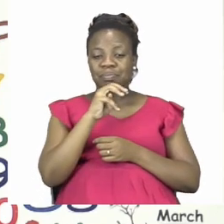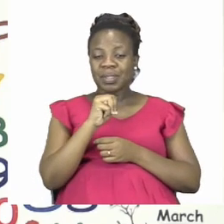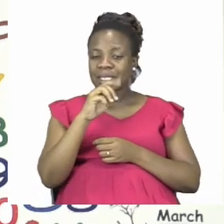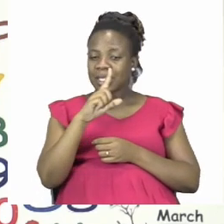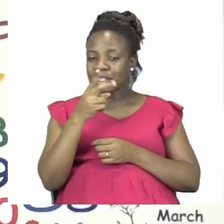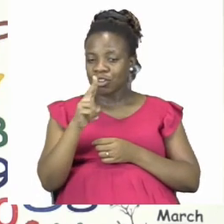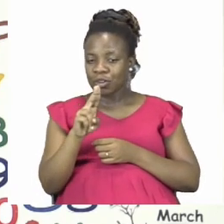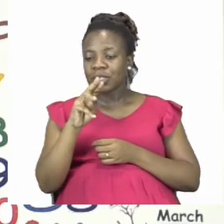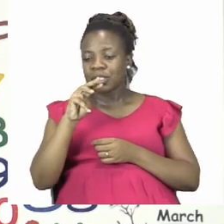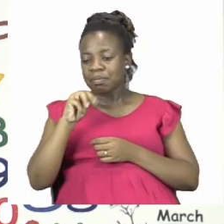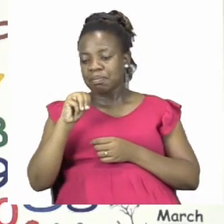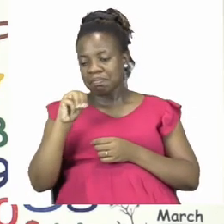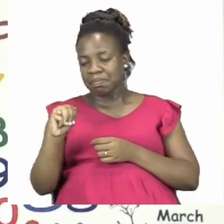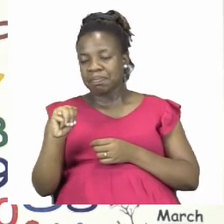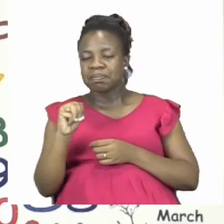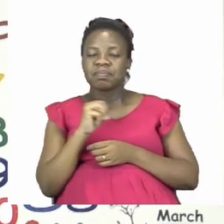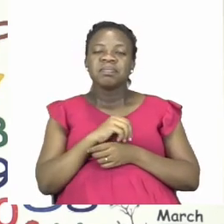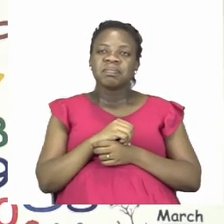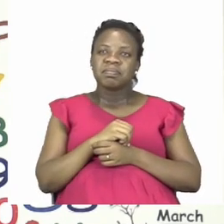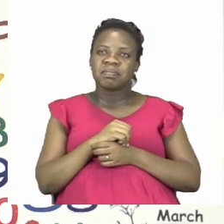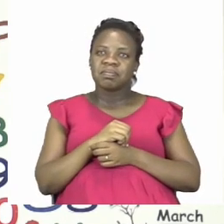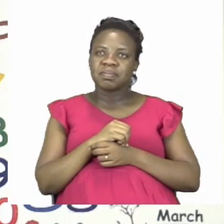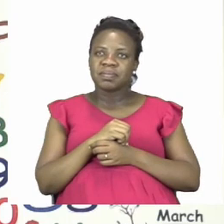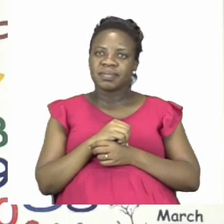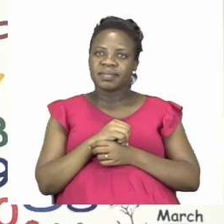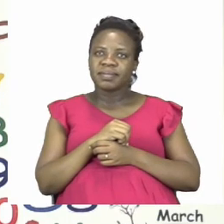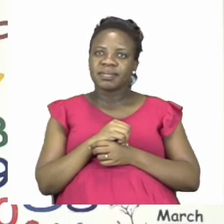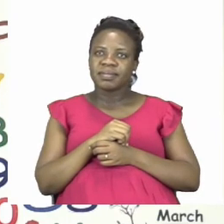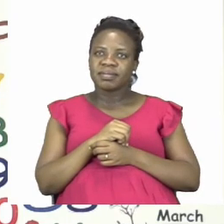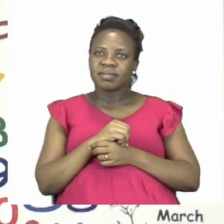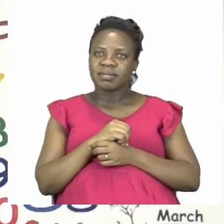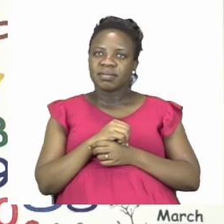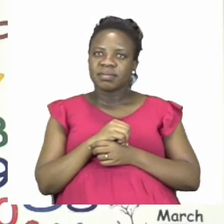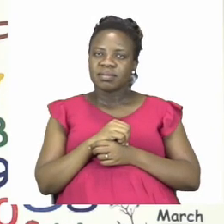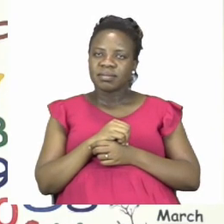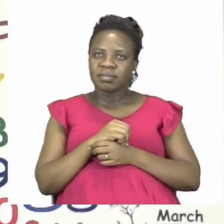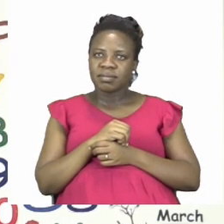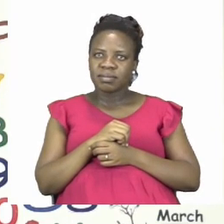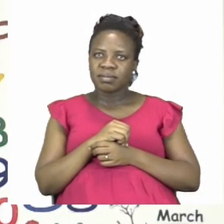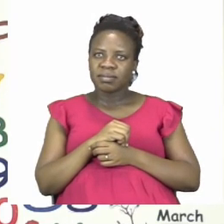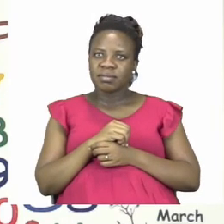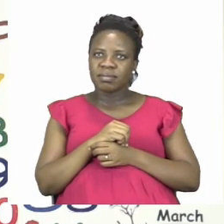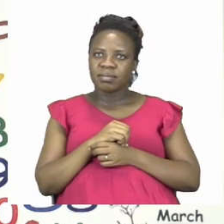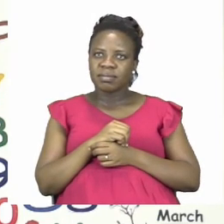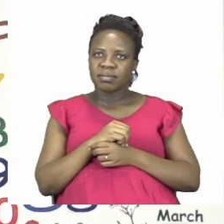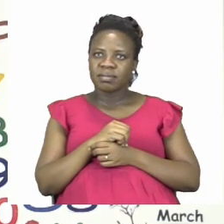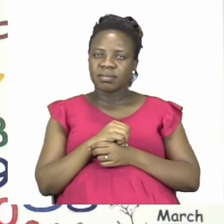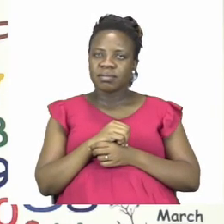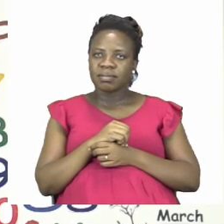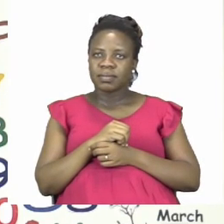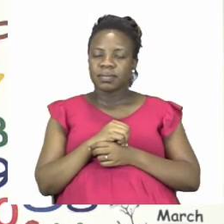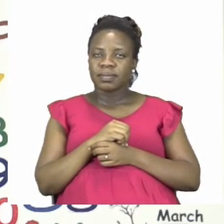Millimeters. There we go. So from our millimeters, we are going to just add our